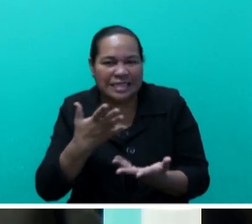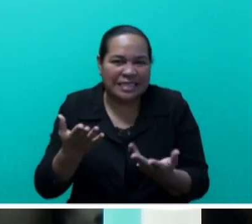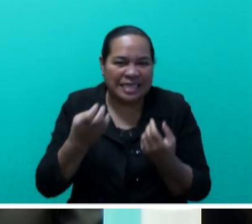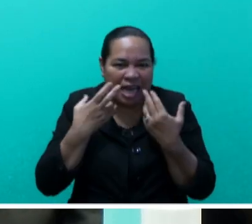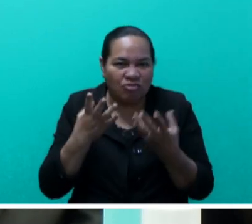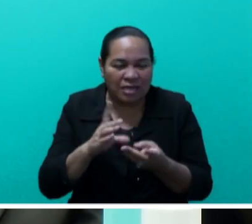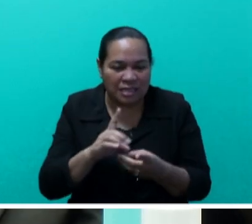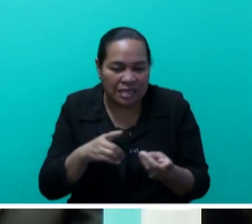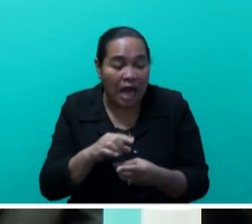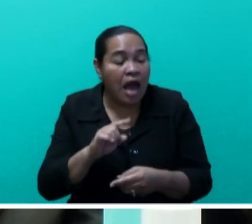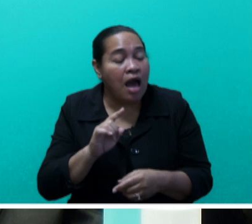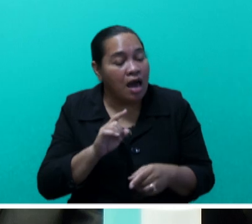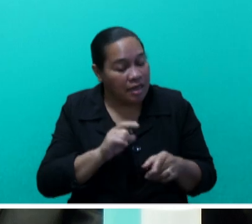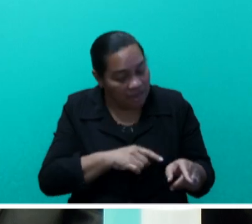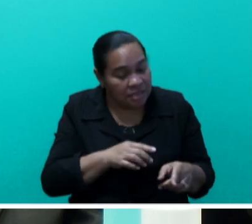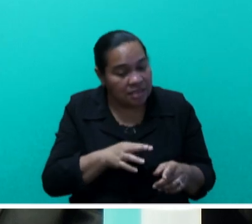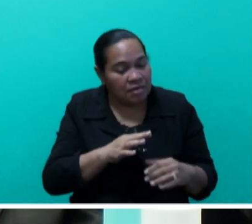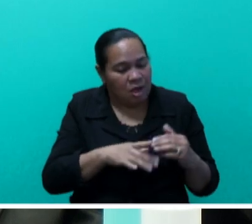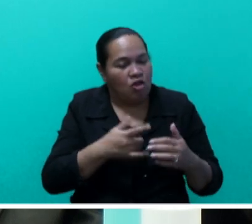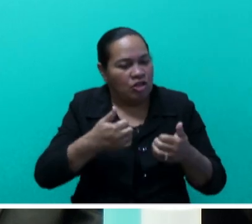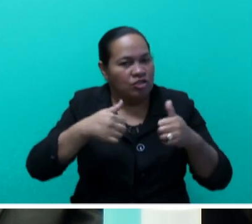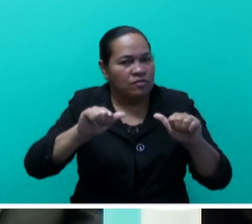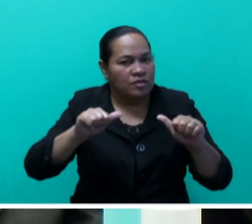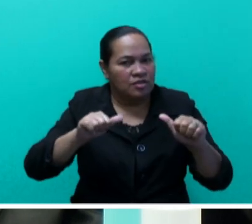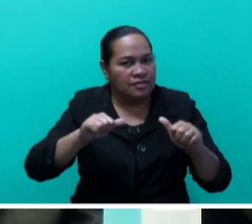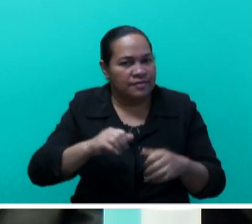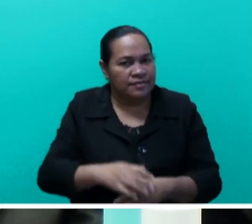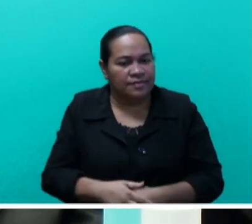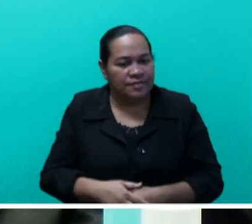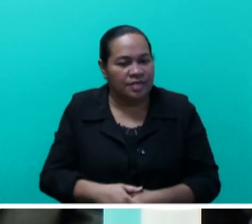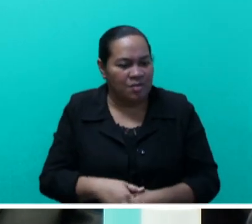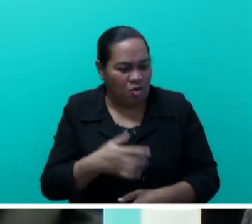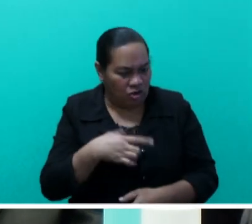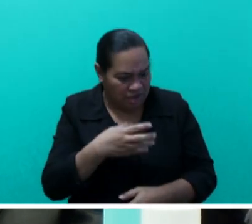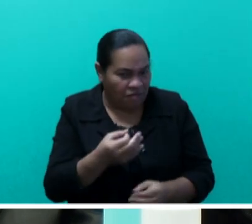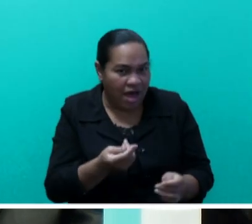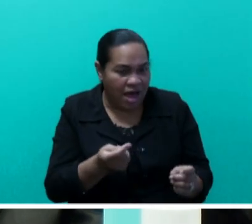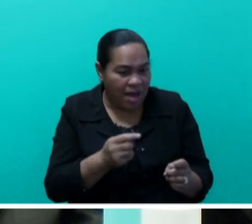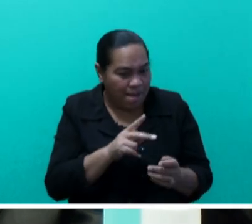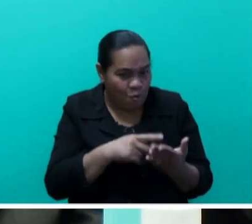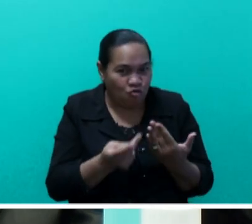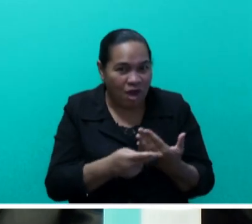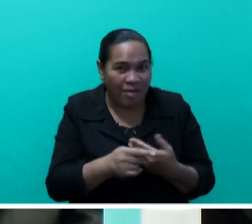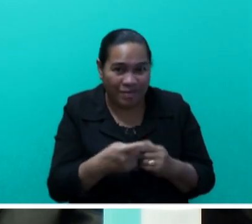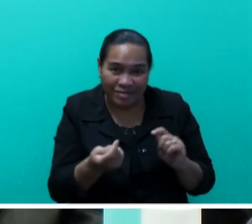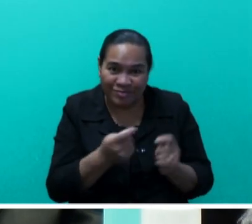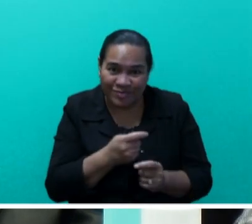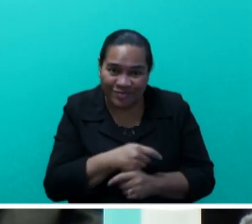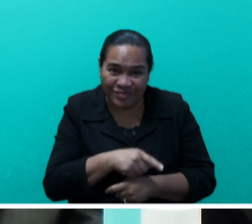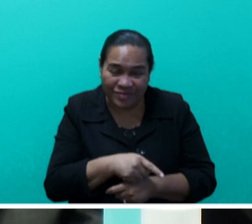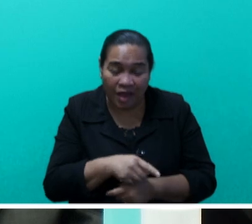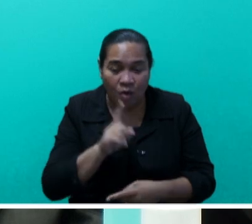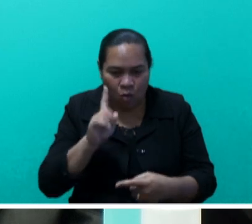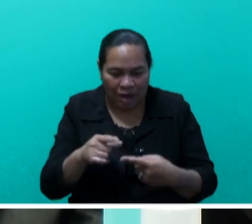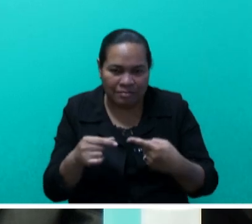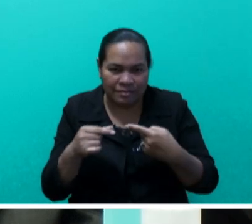the achievements of the reform program. And one aspect of this